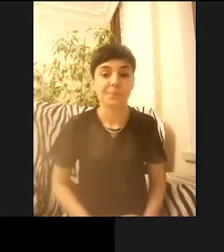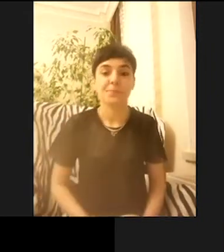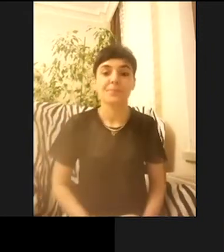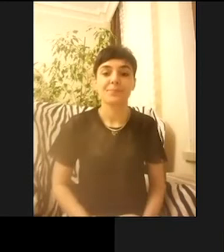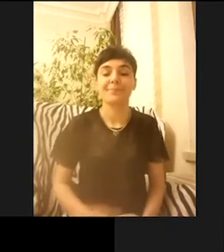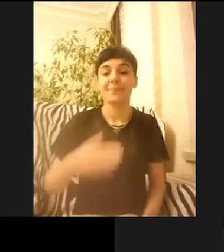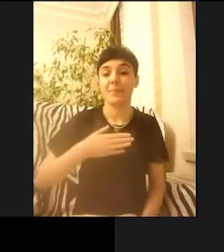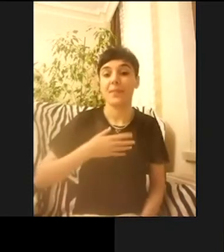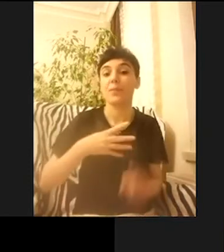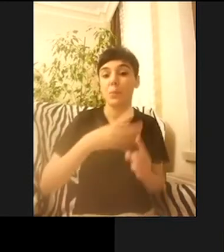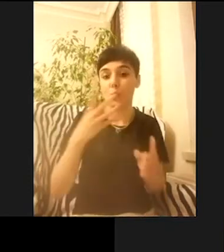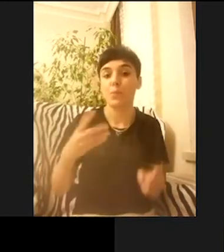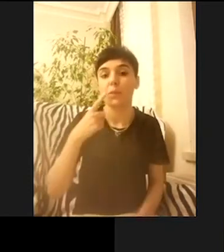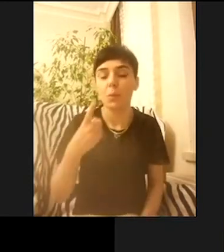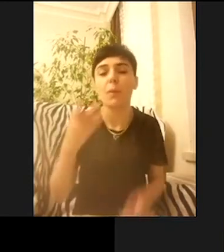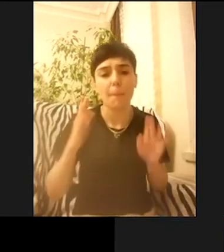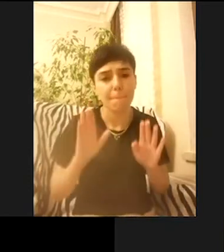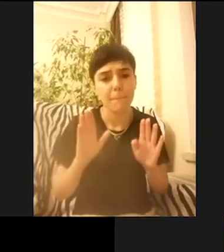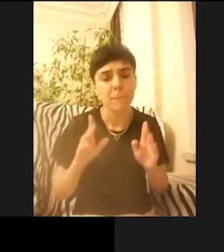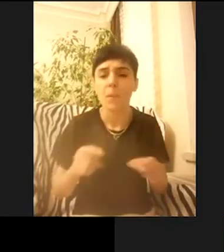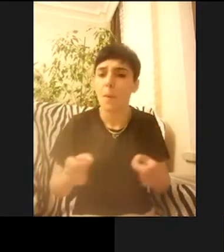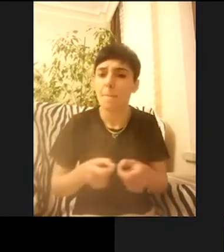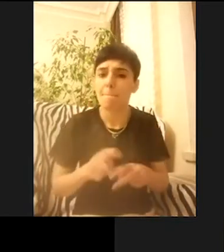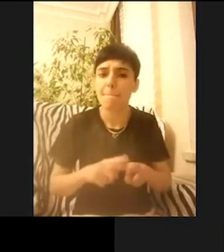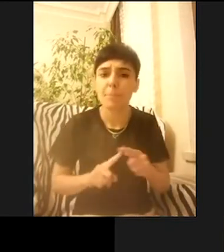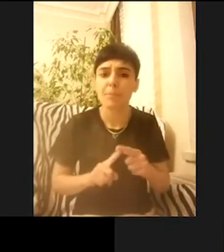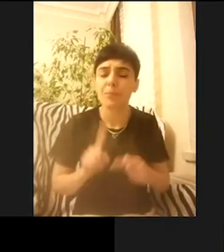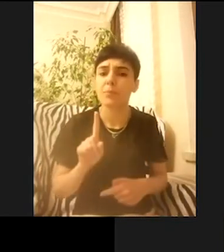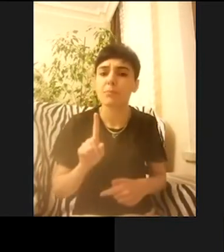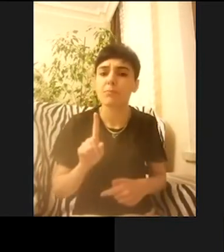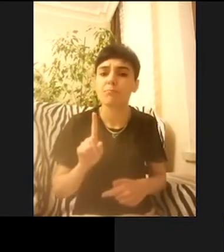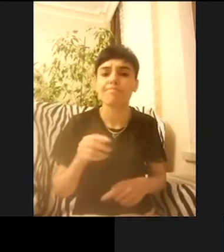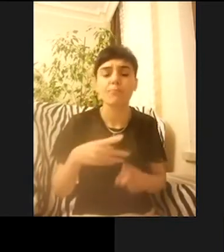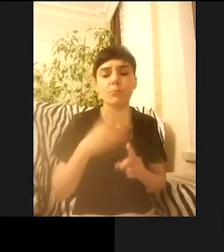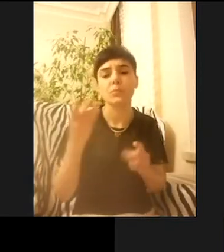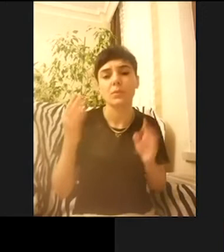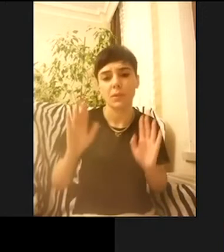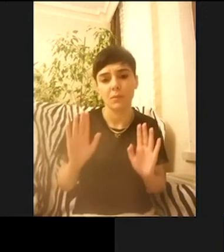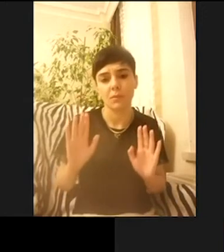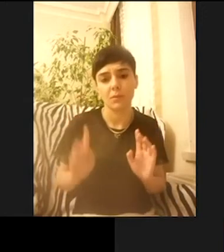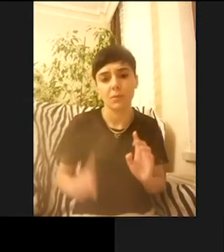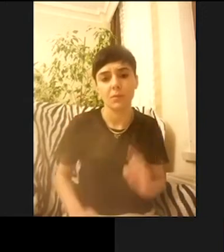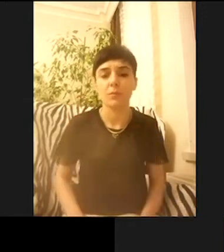ideas that actually do not speak to the local experiences.